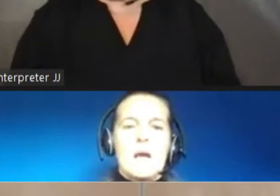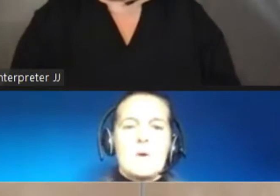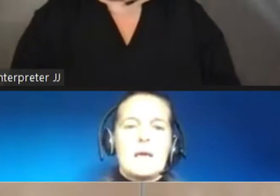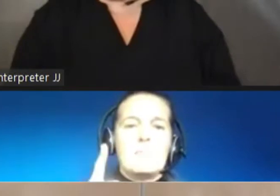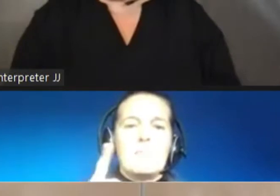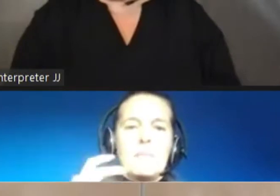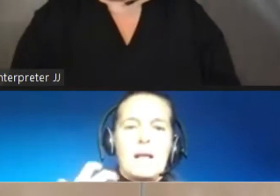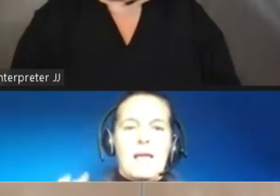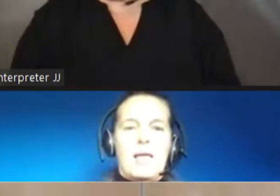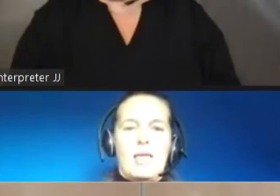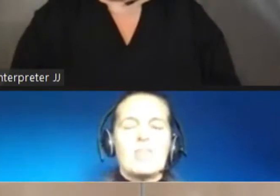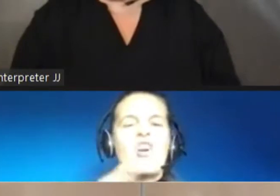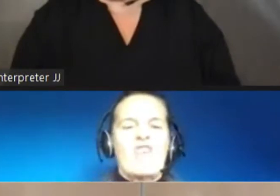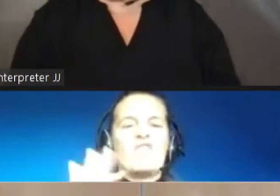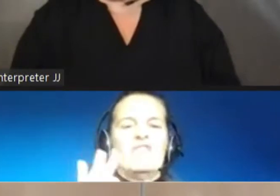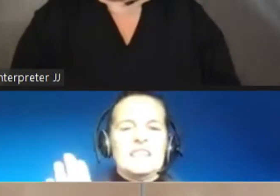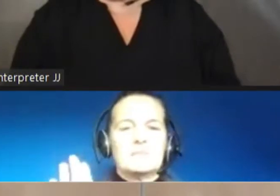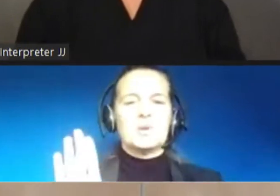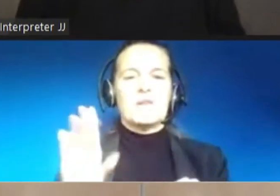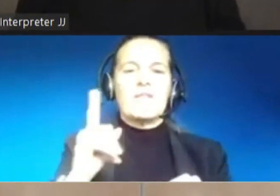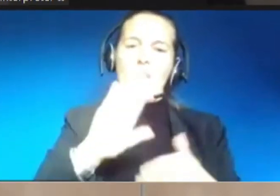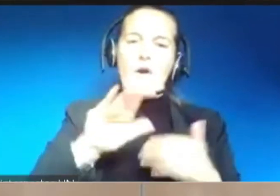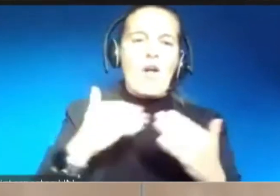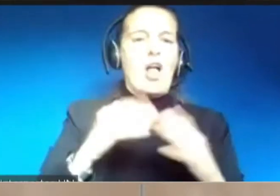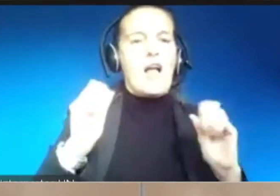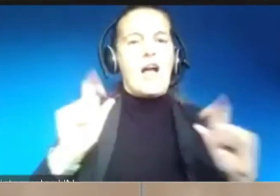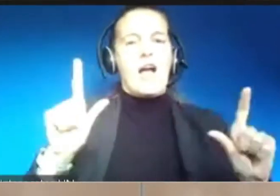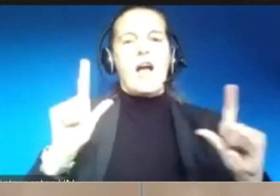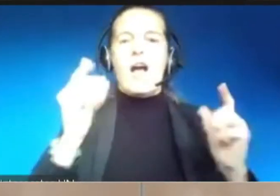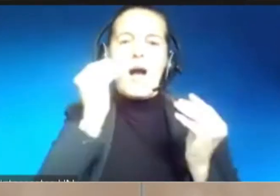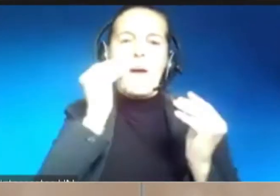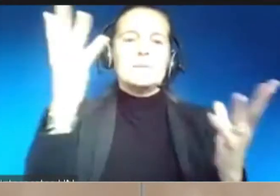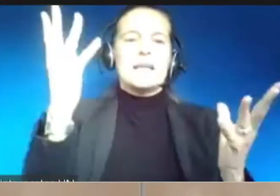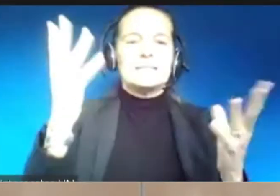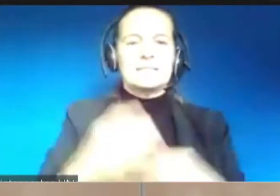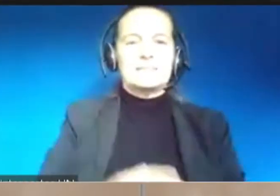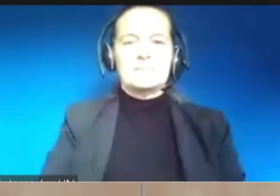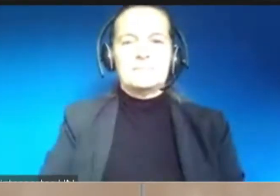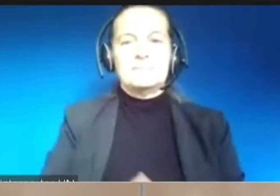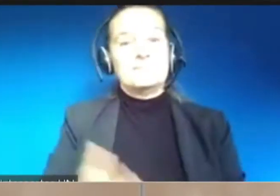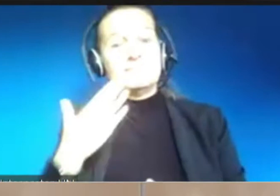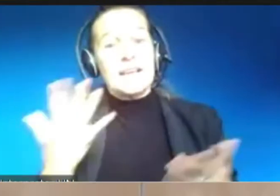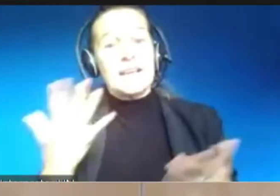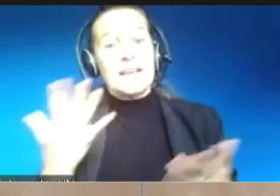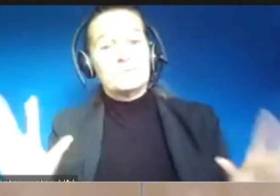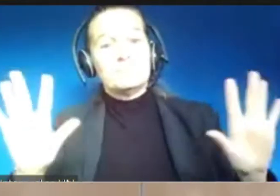Facebook for all COVID-19 updates. Thank you.